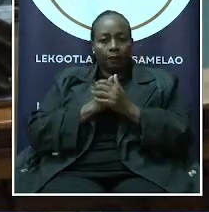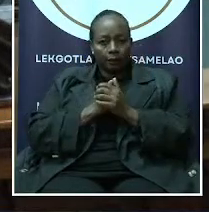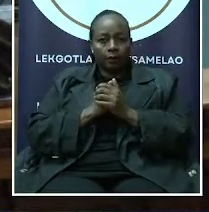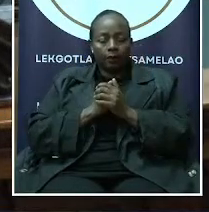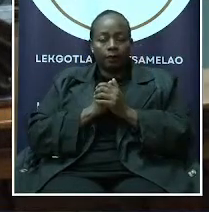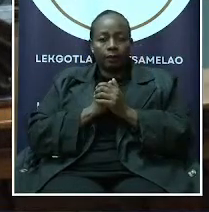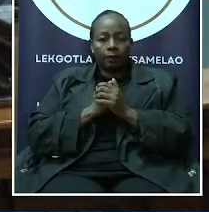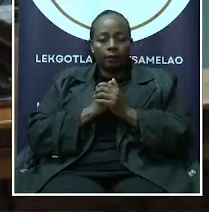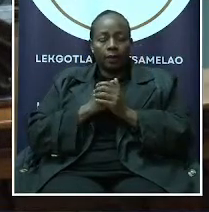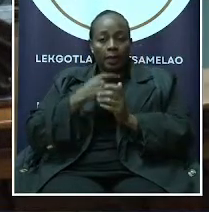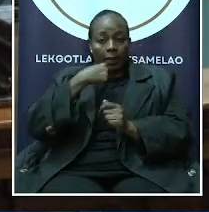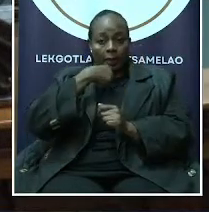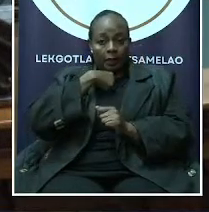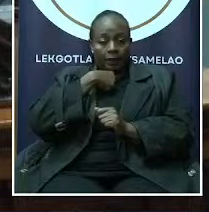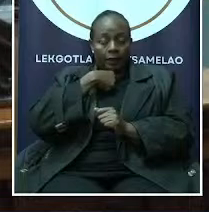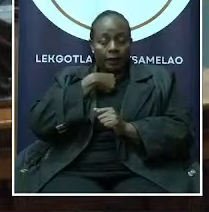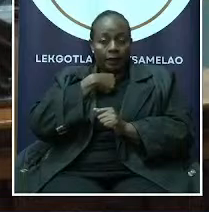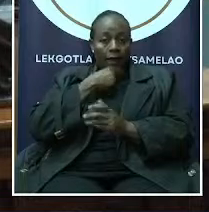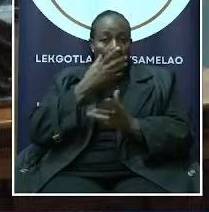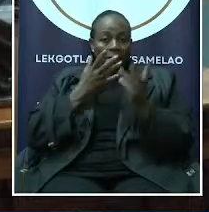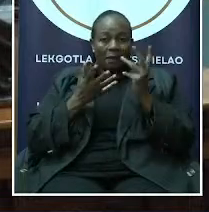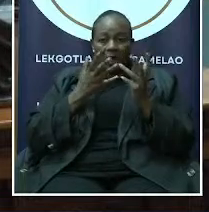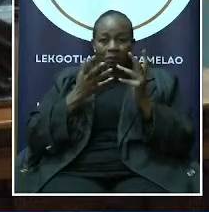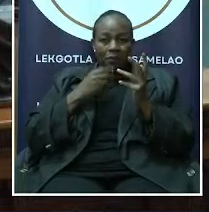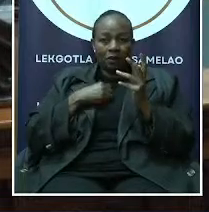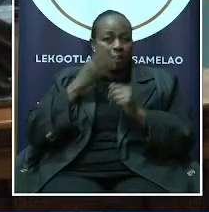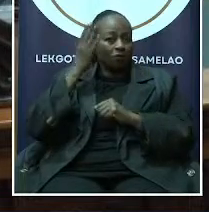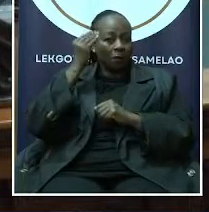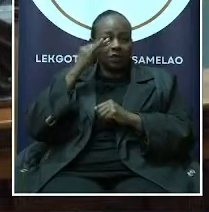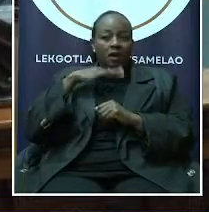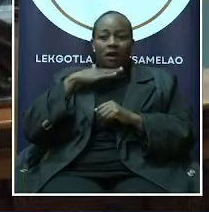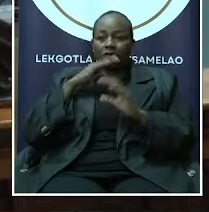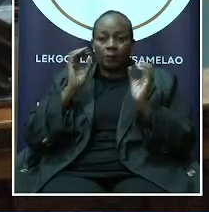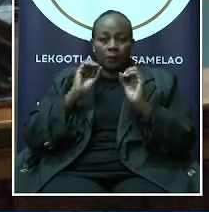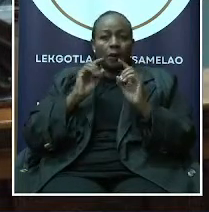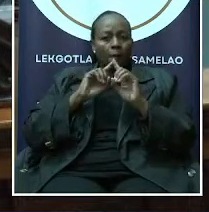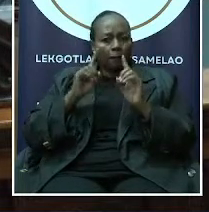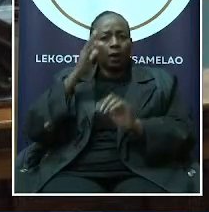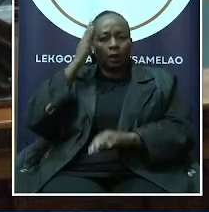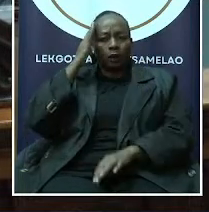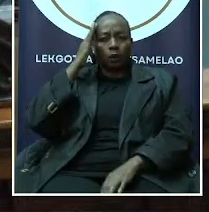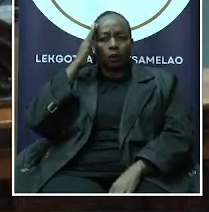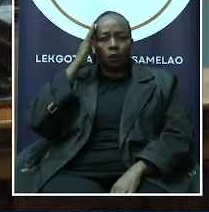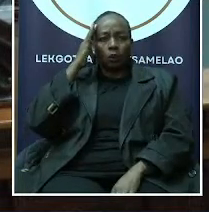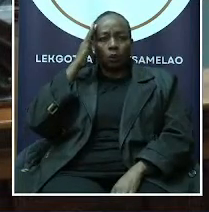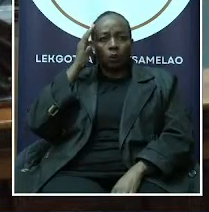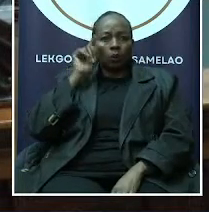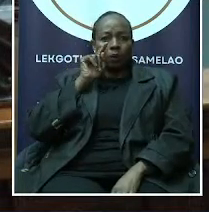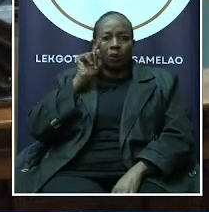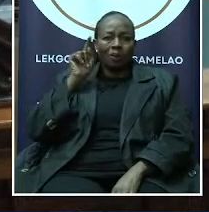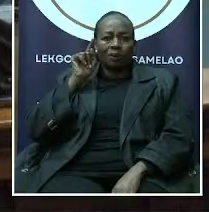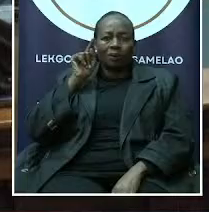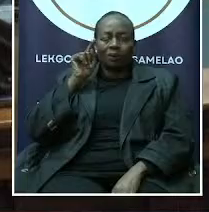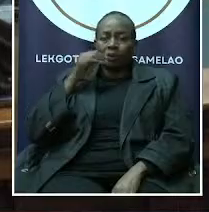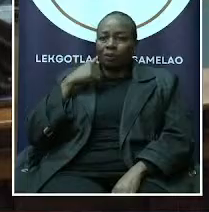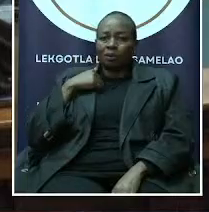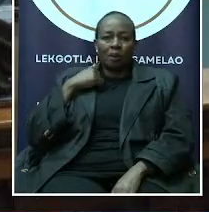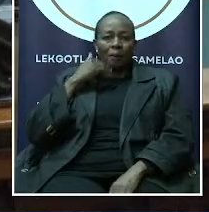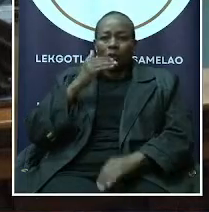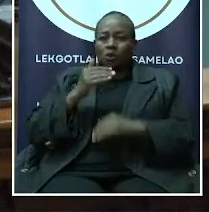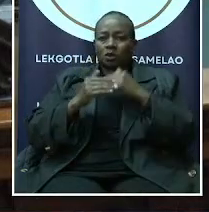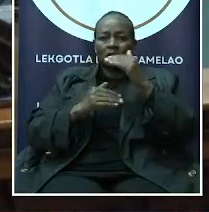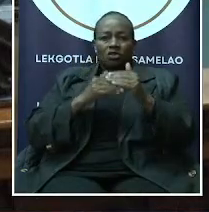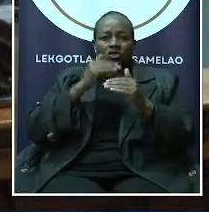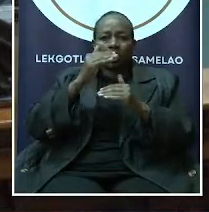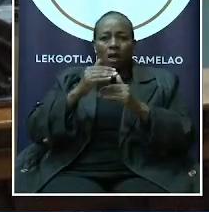perhaps I'm the one who's not informed enough, but as far as I know, there aren't enough procedures